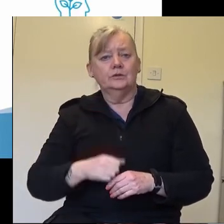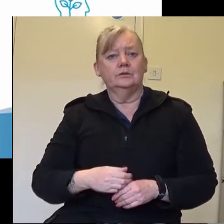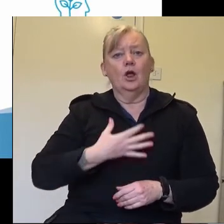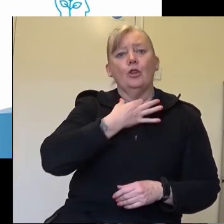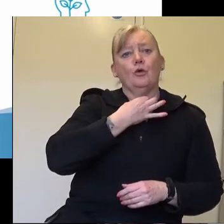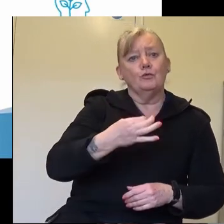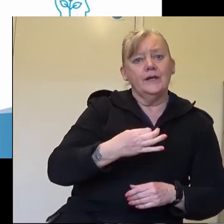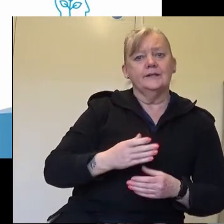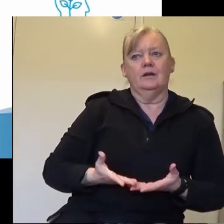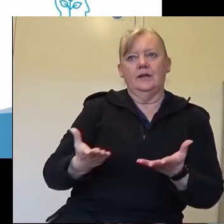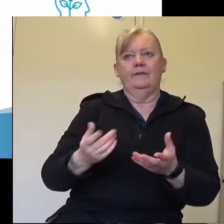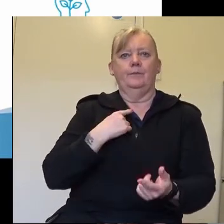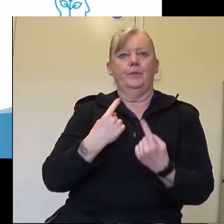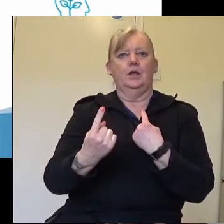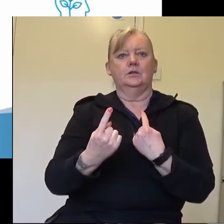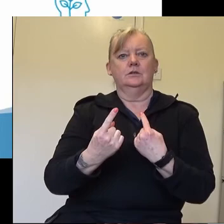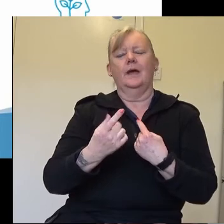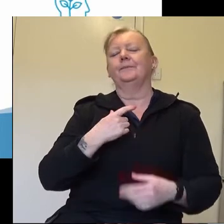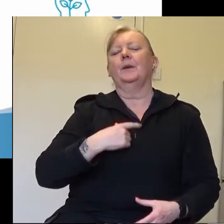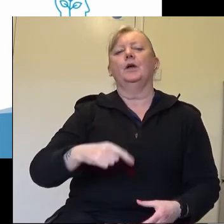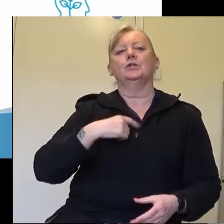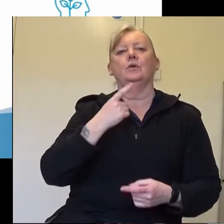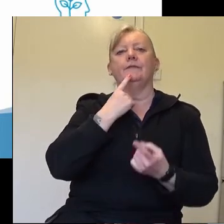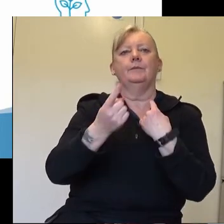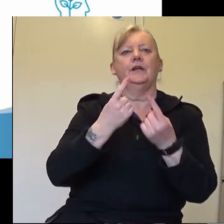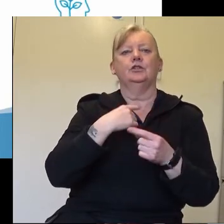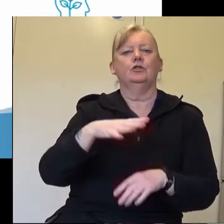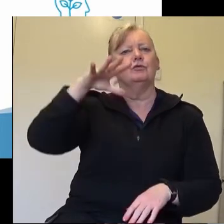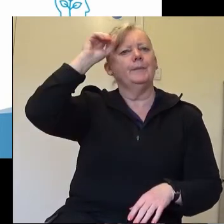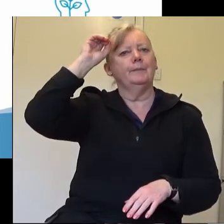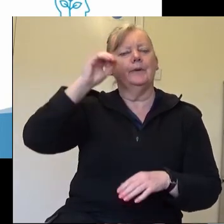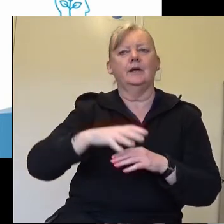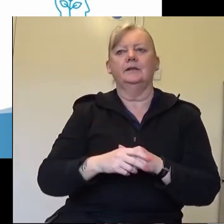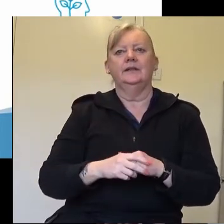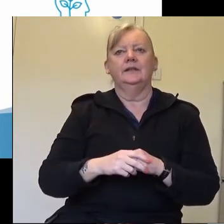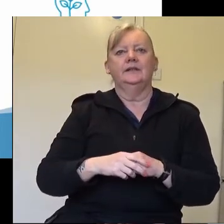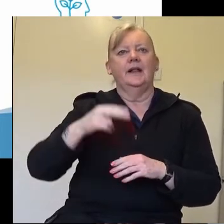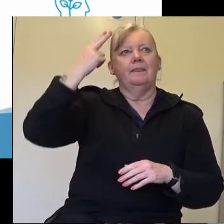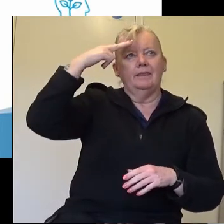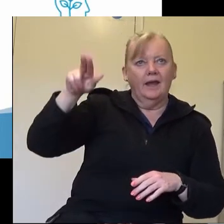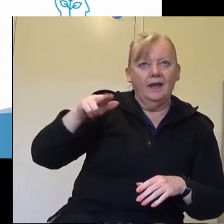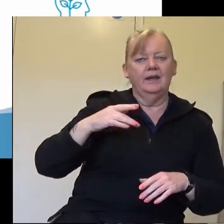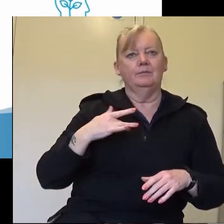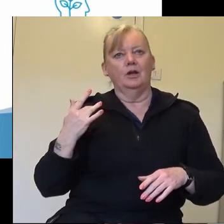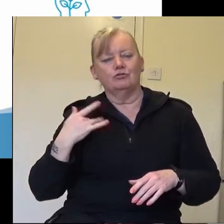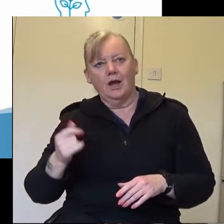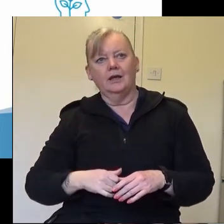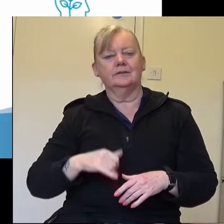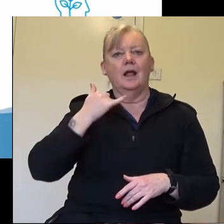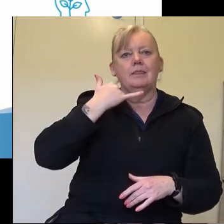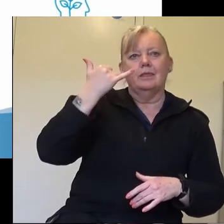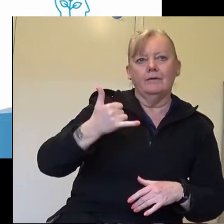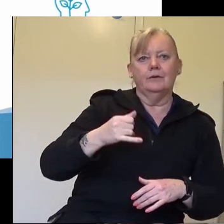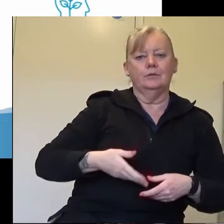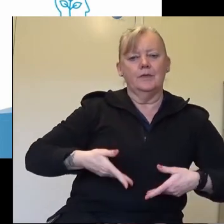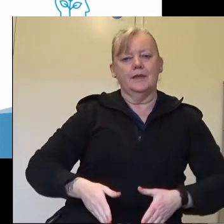risks of giving personal information. When we're taking personal information to children, always remember to tell them, yes, of course,